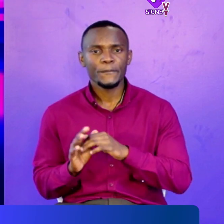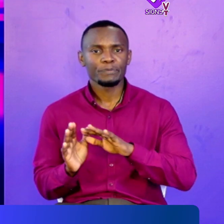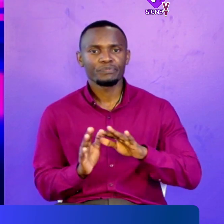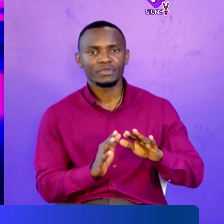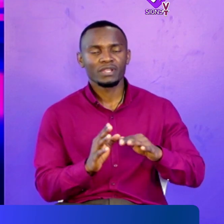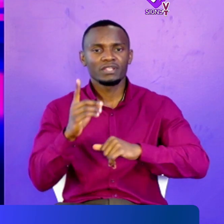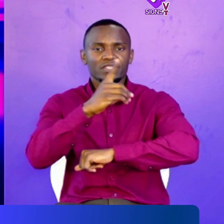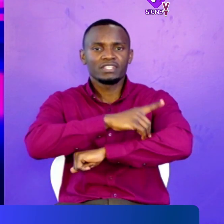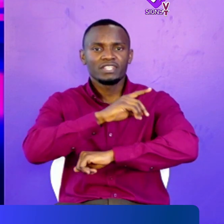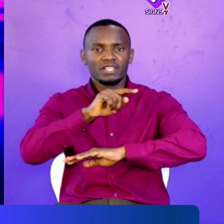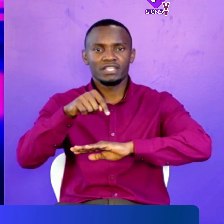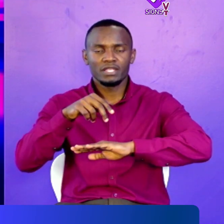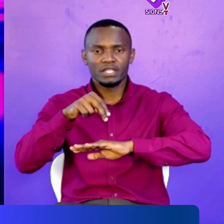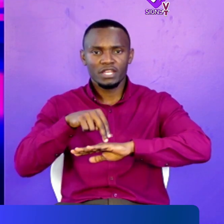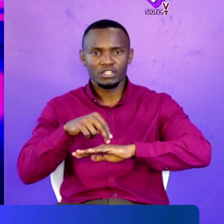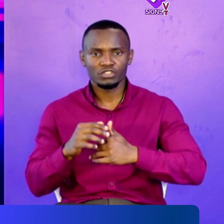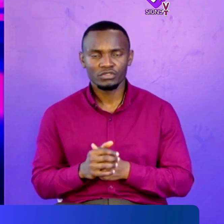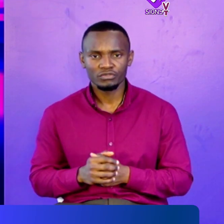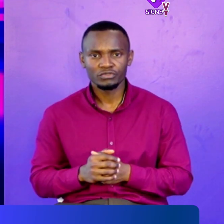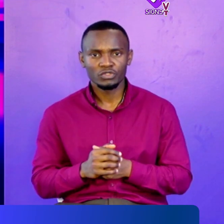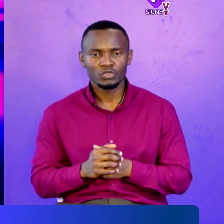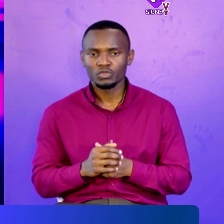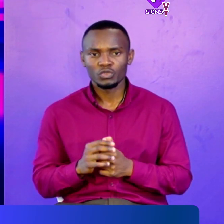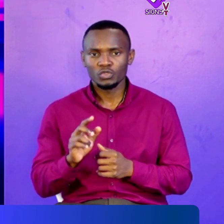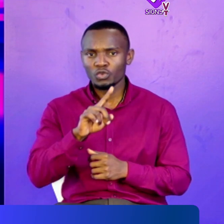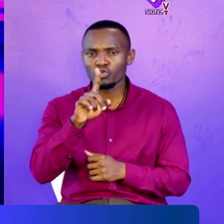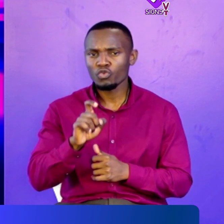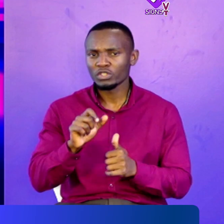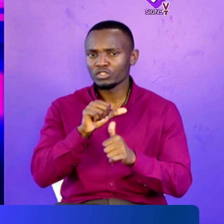now to the Daily Nation. Puzzle of